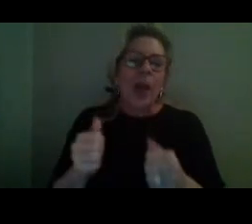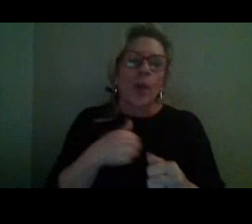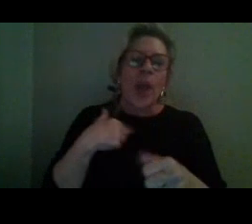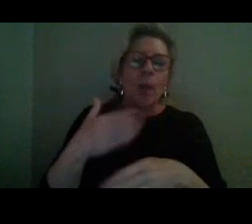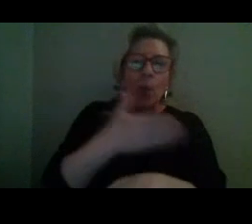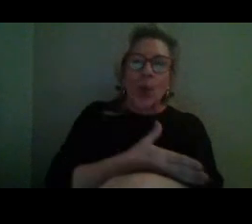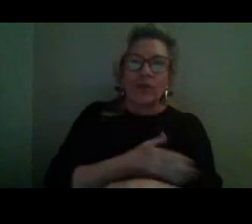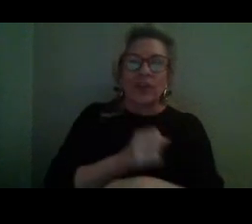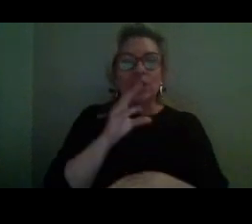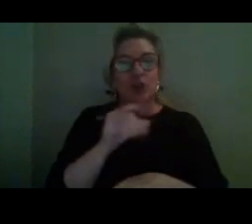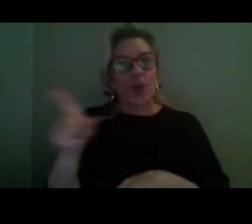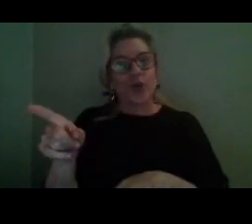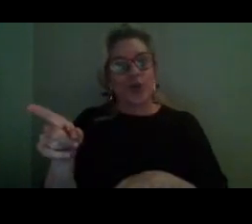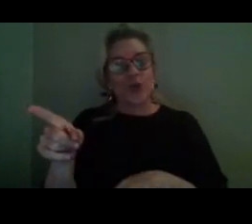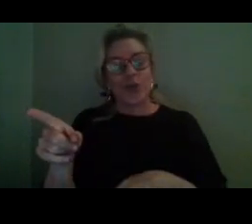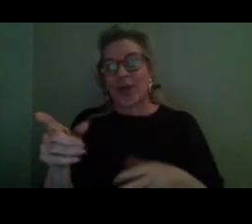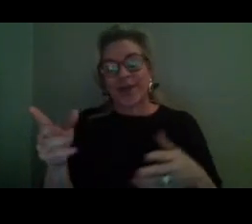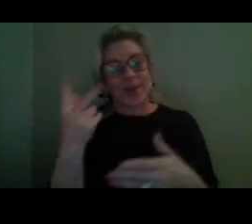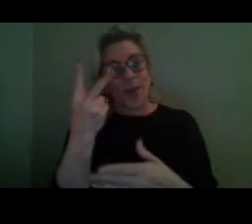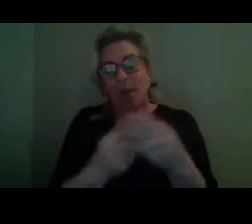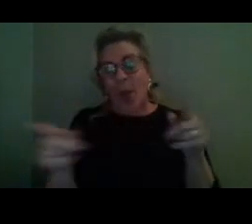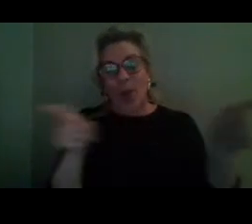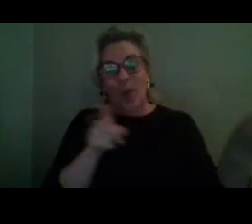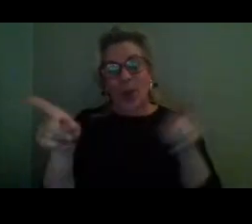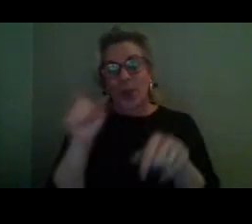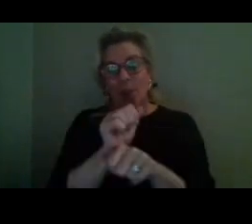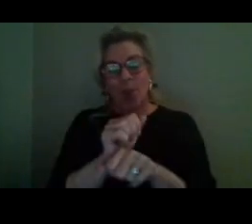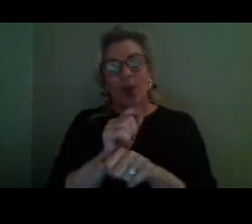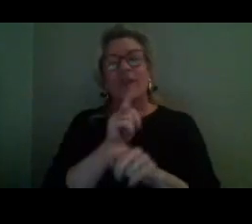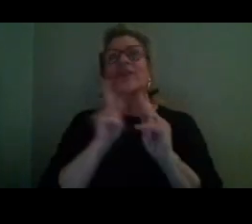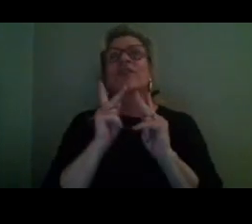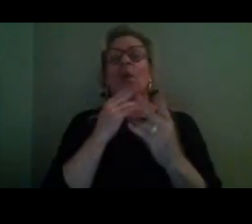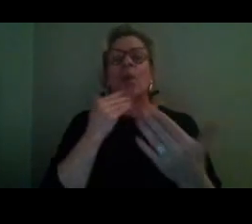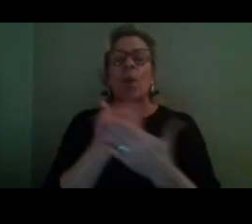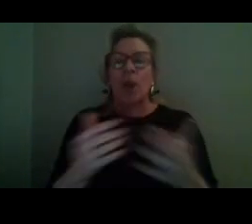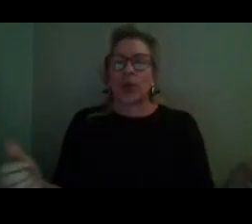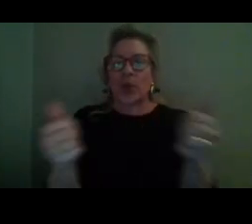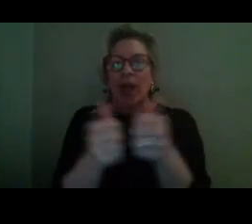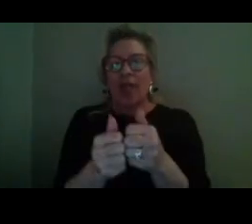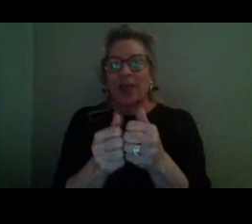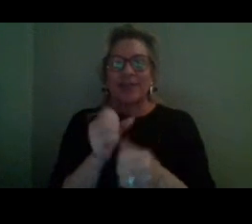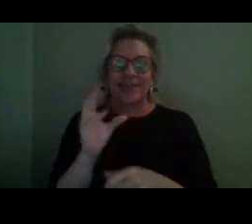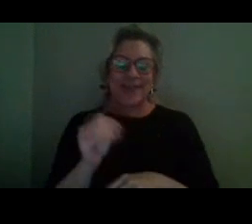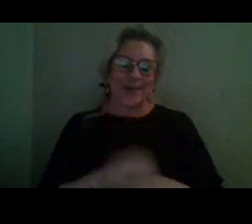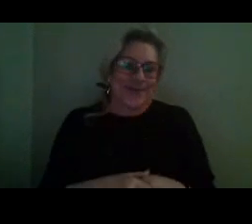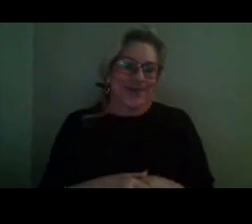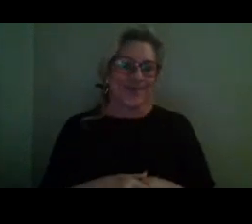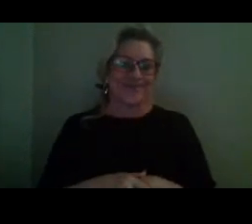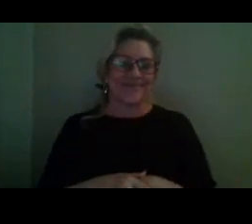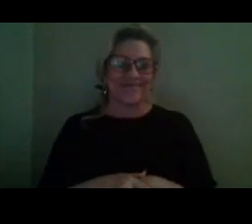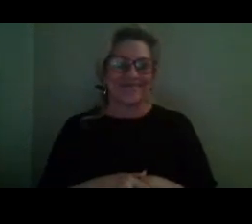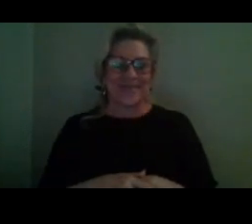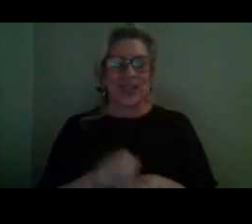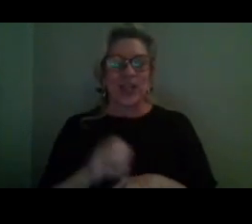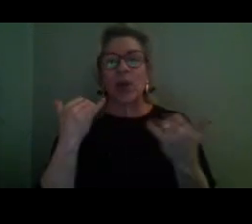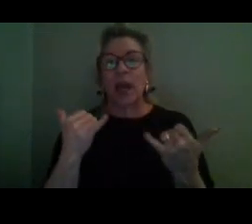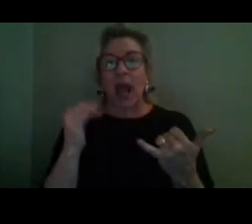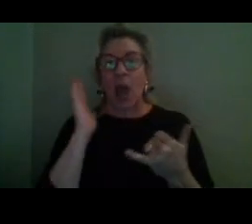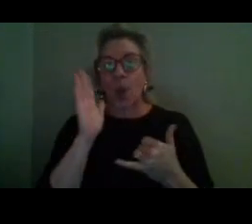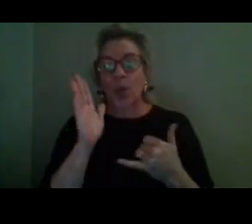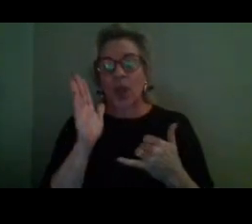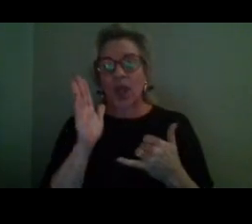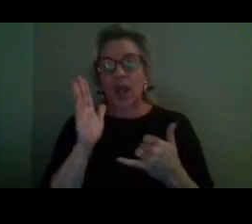So I know those things go both ways, but that would be great for everybody to be able to experience, I know. So I think we'll go to